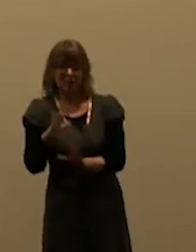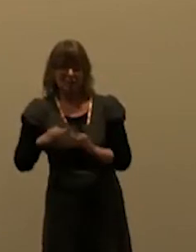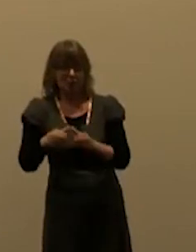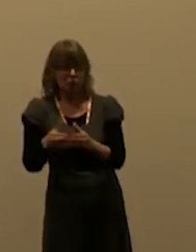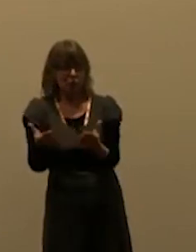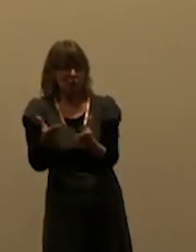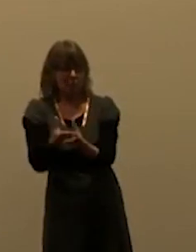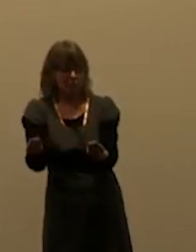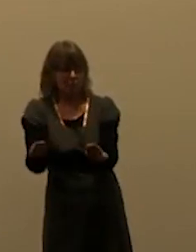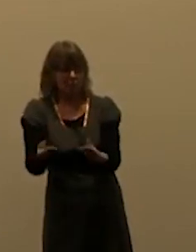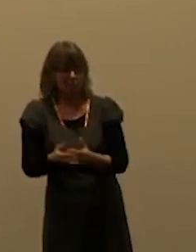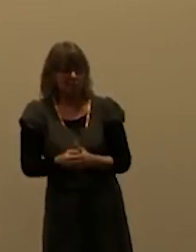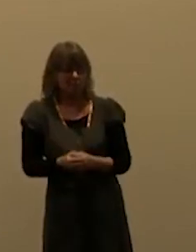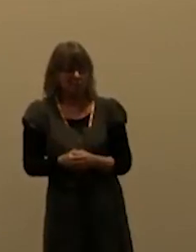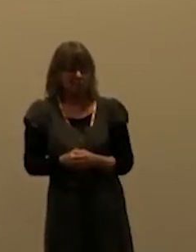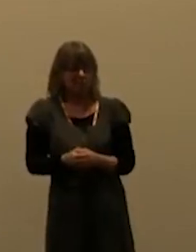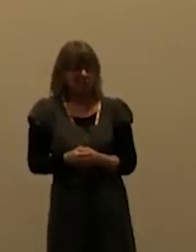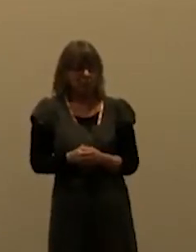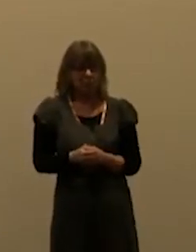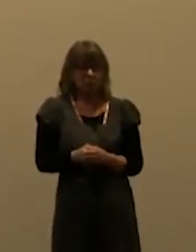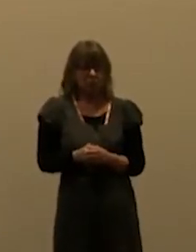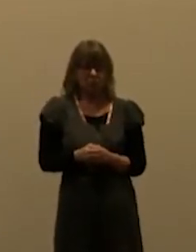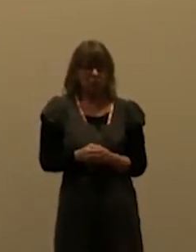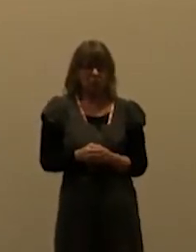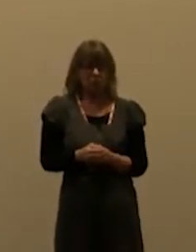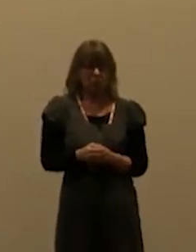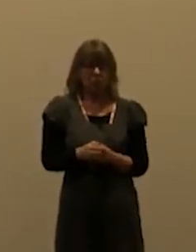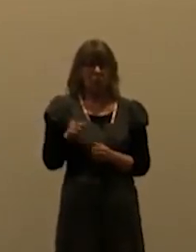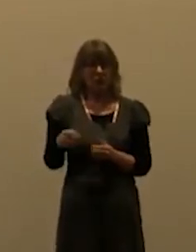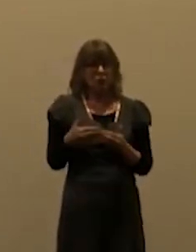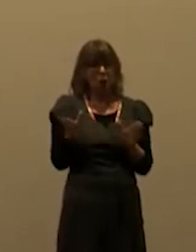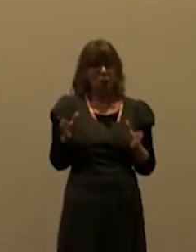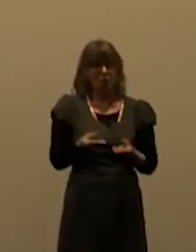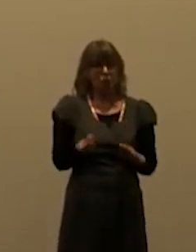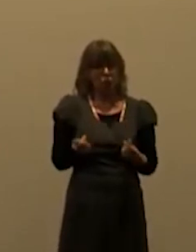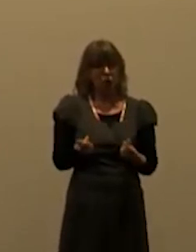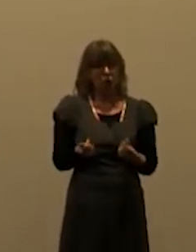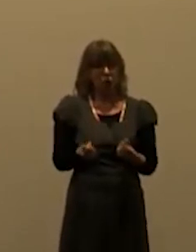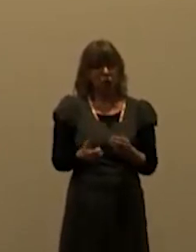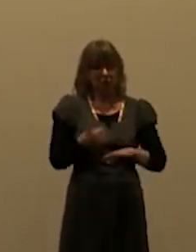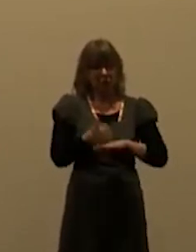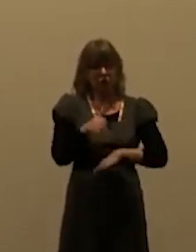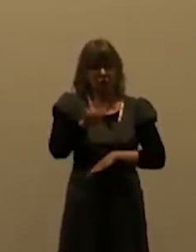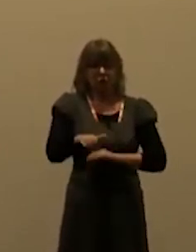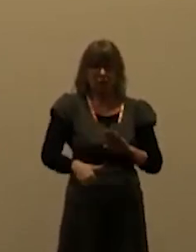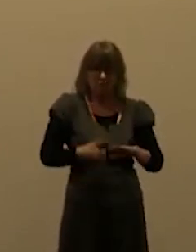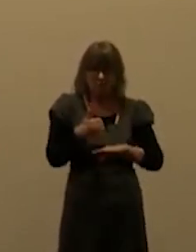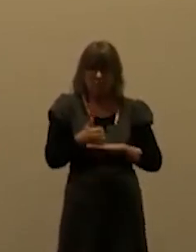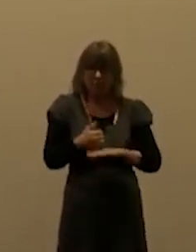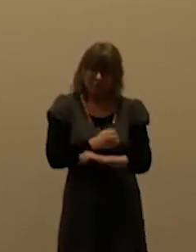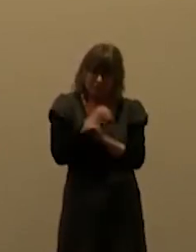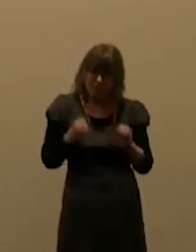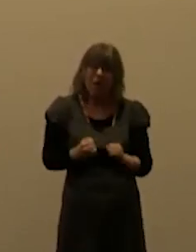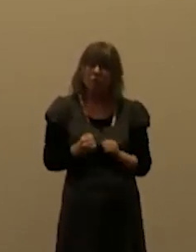Microsoft. This, yeah, 100%. You know, this is an open source, 100% open source initiative. But I mean, the stuff that it's built on, you know, PowerShell PnP I've been